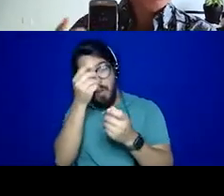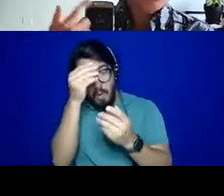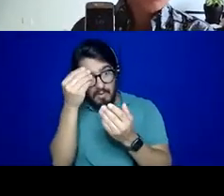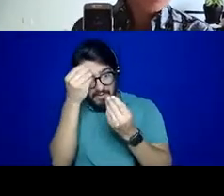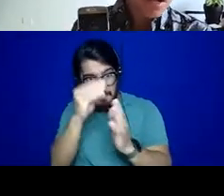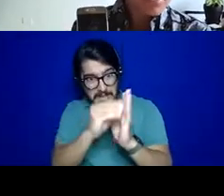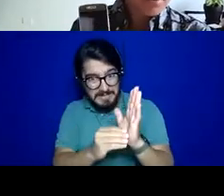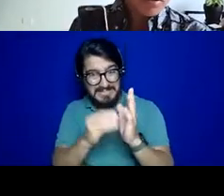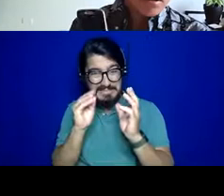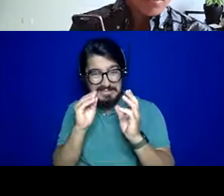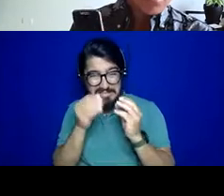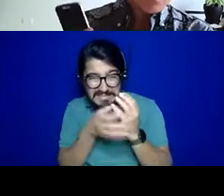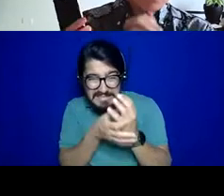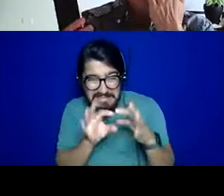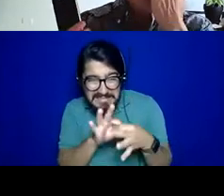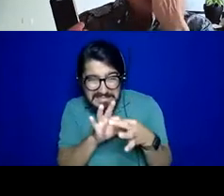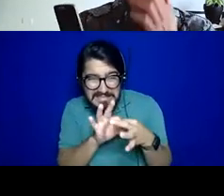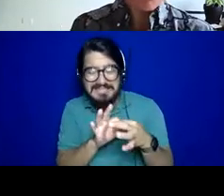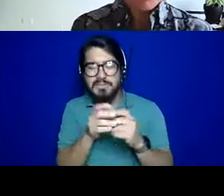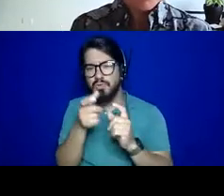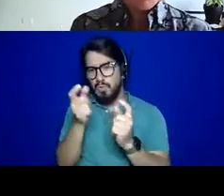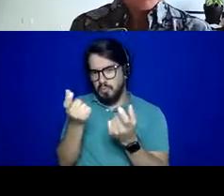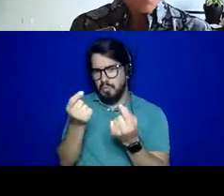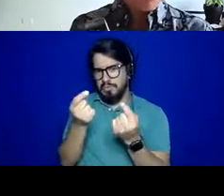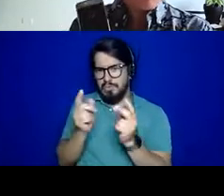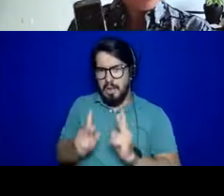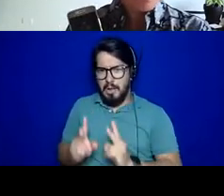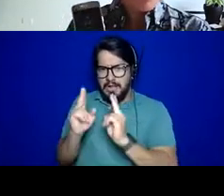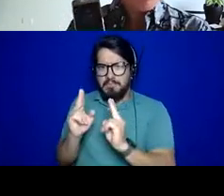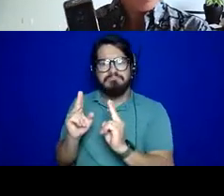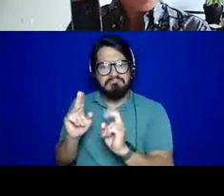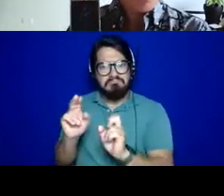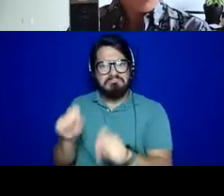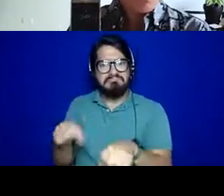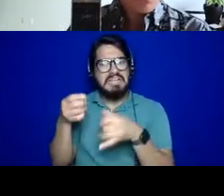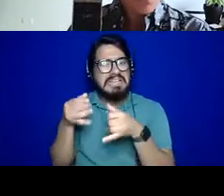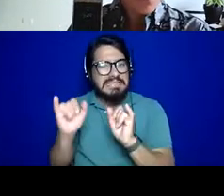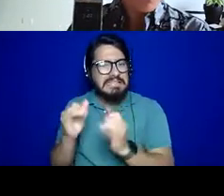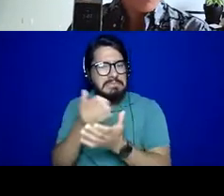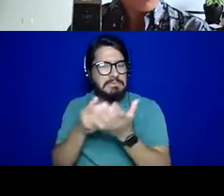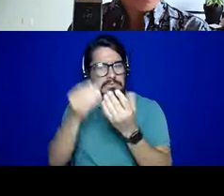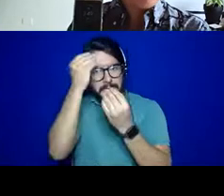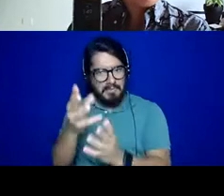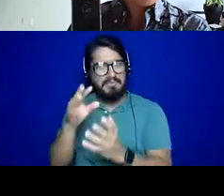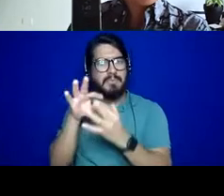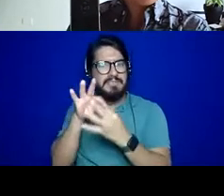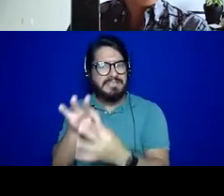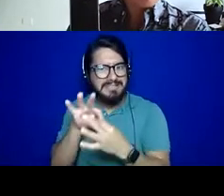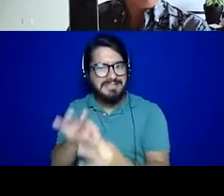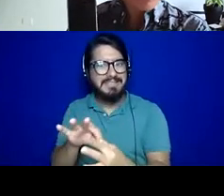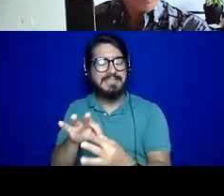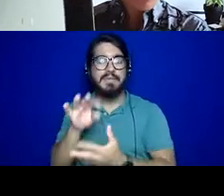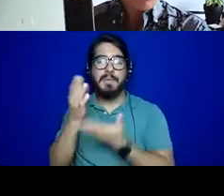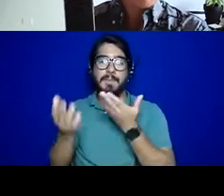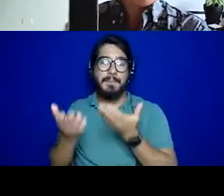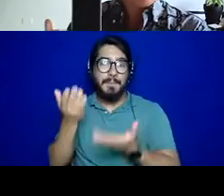you can take a screenshot of it. So there's still gonna probably be some information on there about, like, certainly you